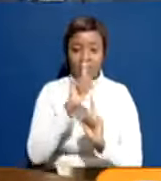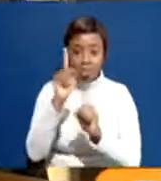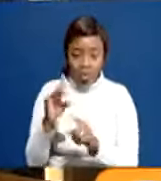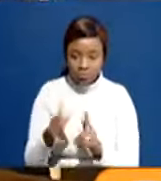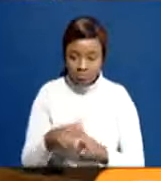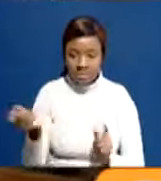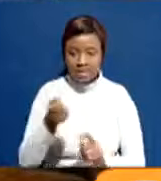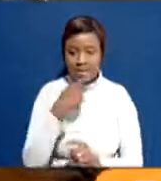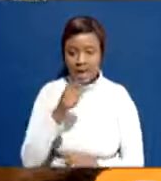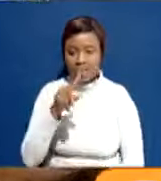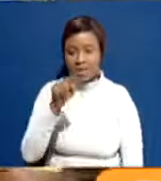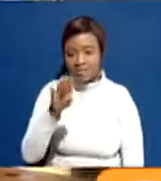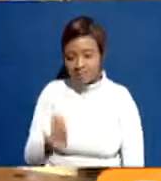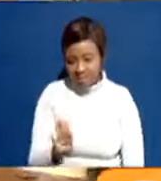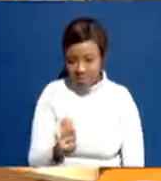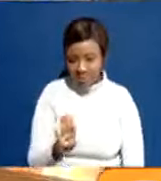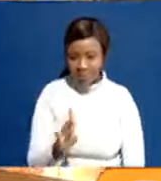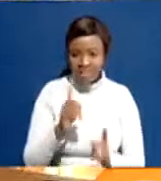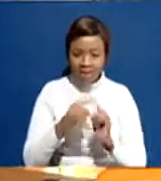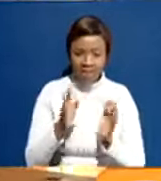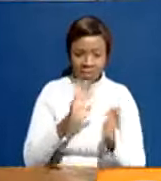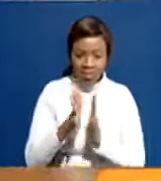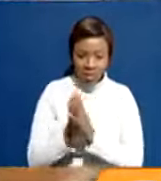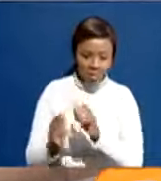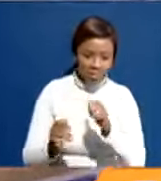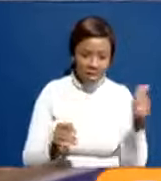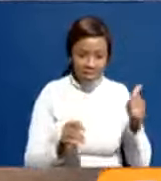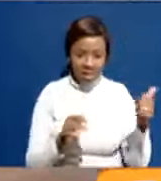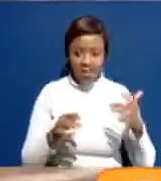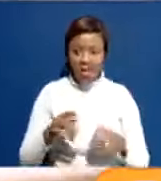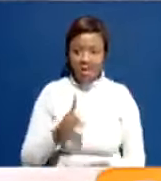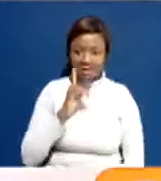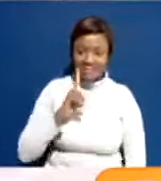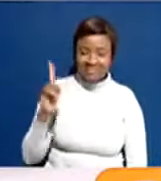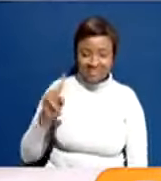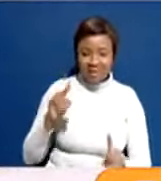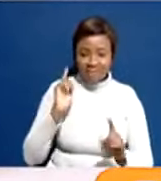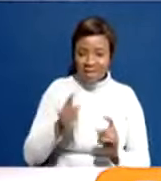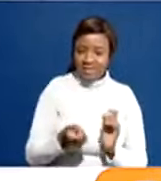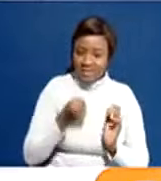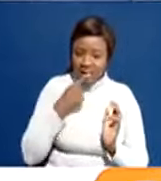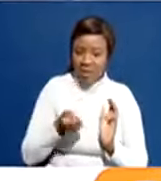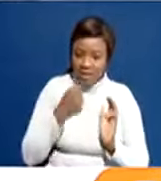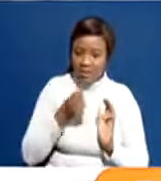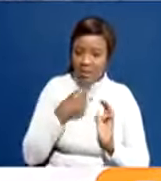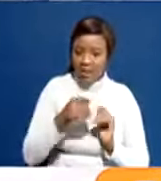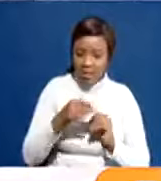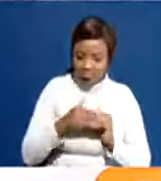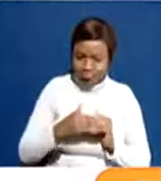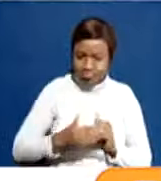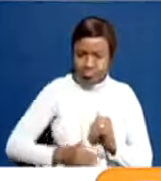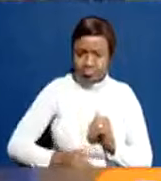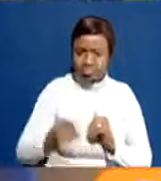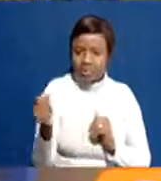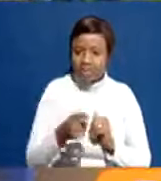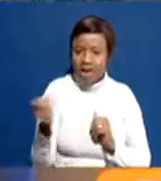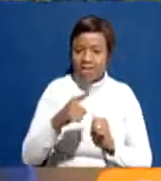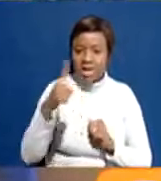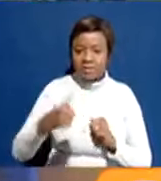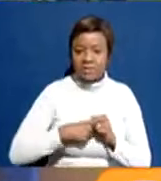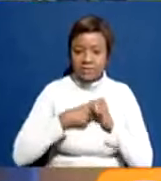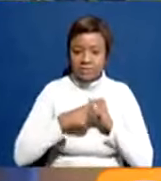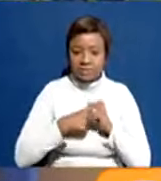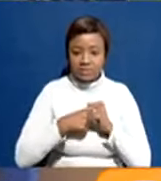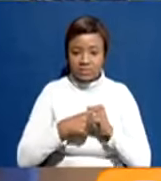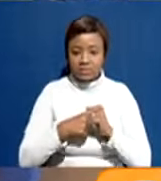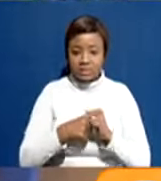TB medication. And like other TB patients, Monica is expected to take the drugs for 6 continuous months. Kenya, like